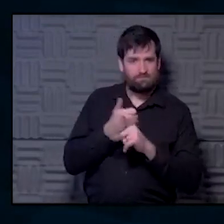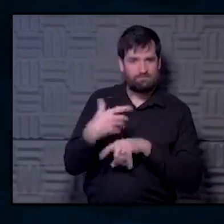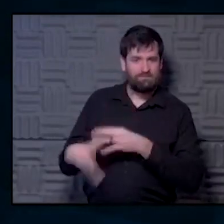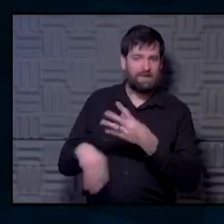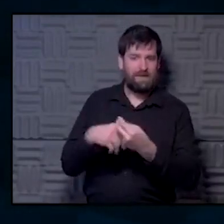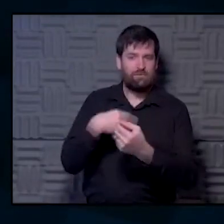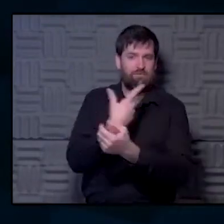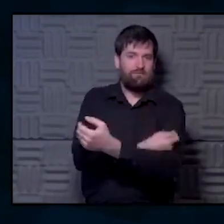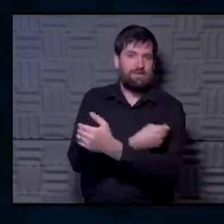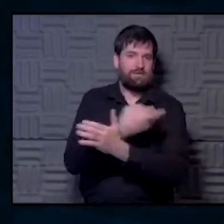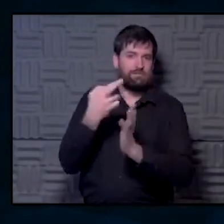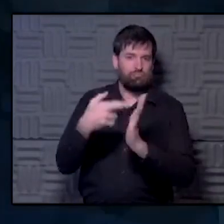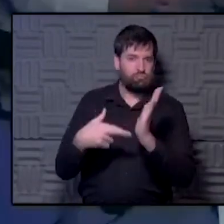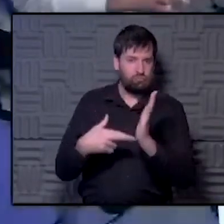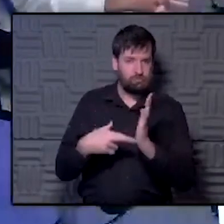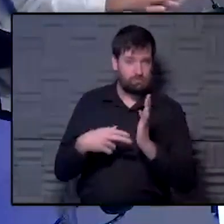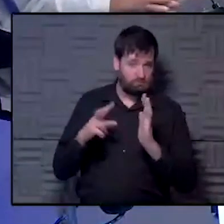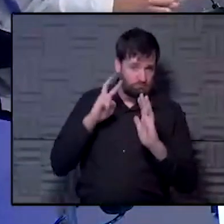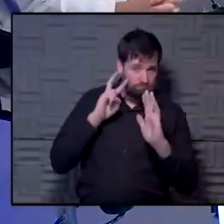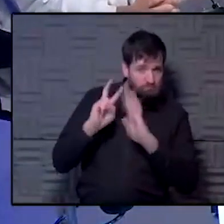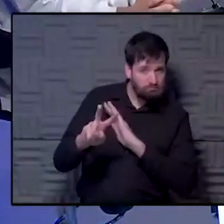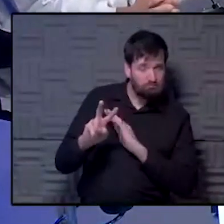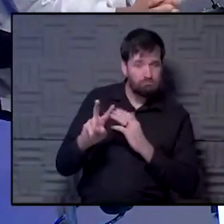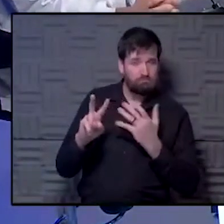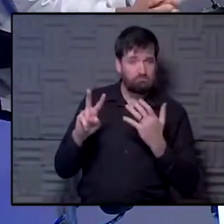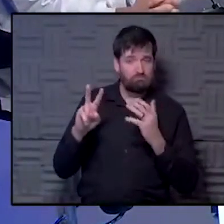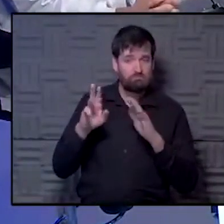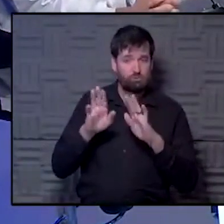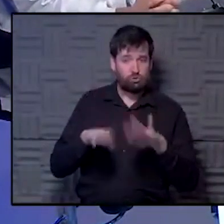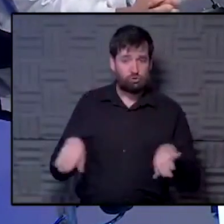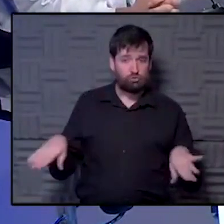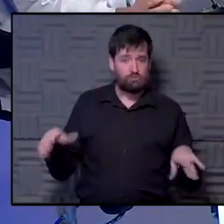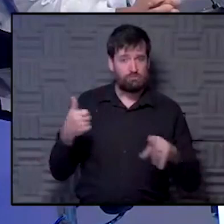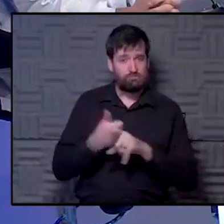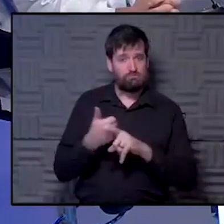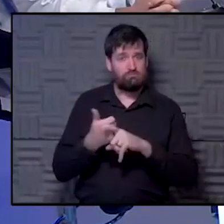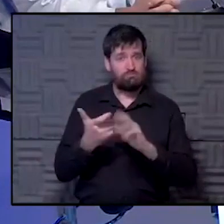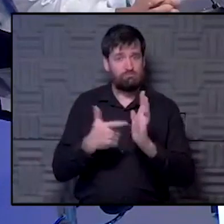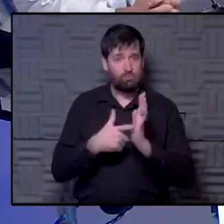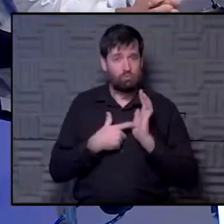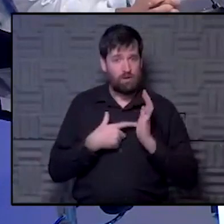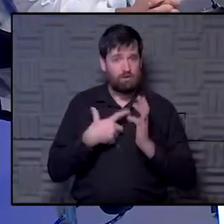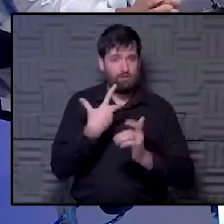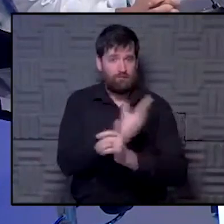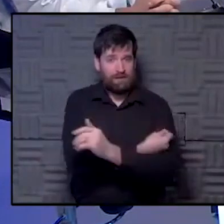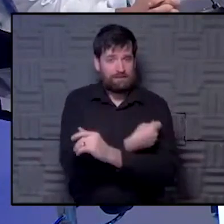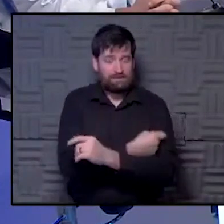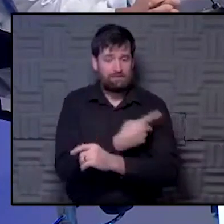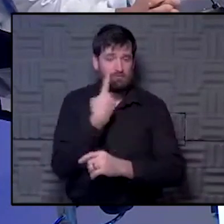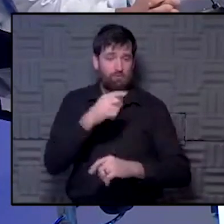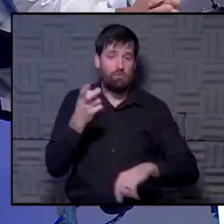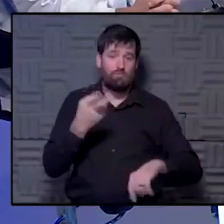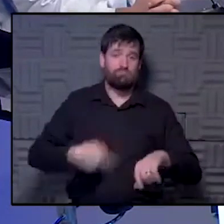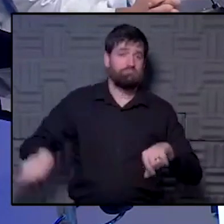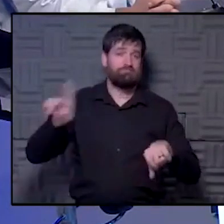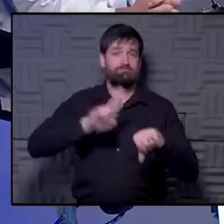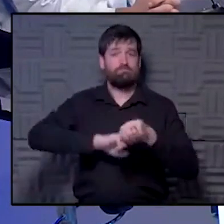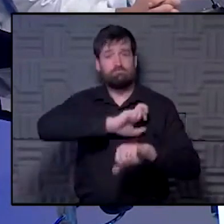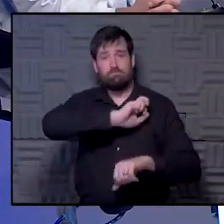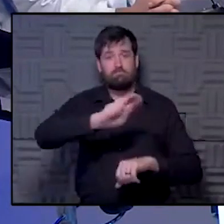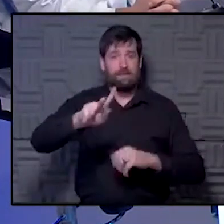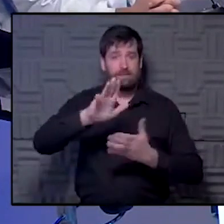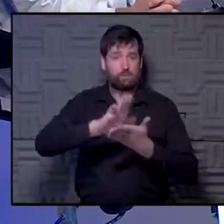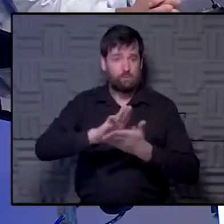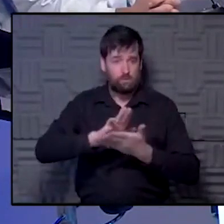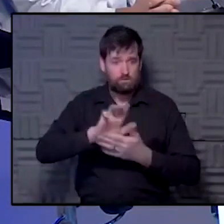the vaccine rules, and do we foresee a time when children will have to have this vaccine added to their back-to-school routine? What do you think, Alan